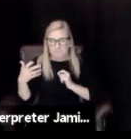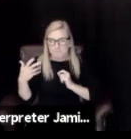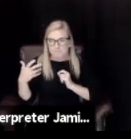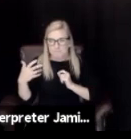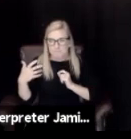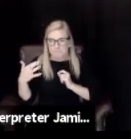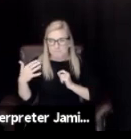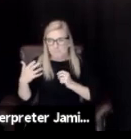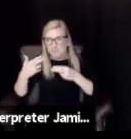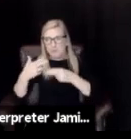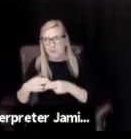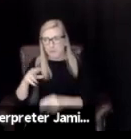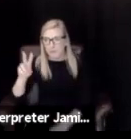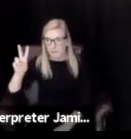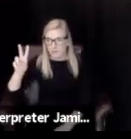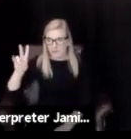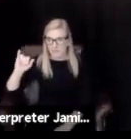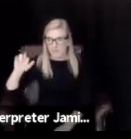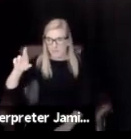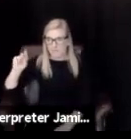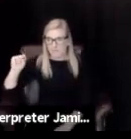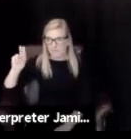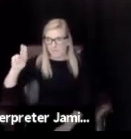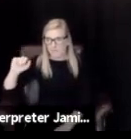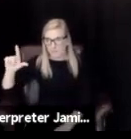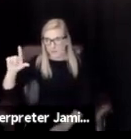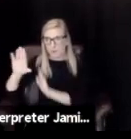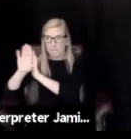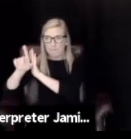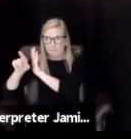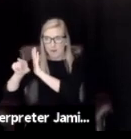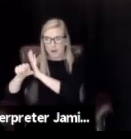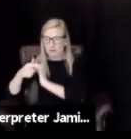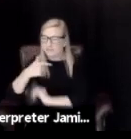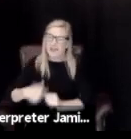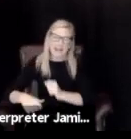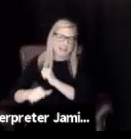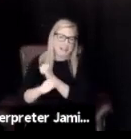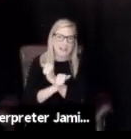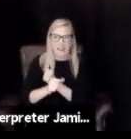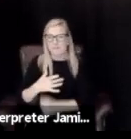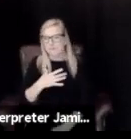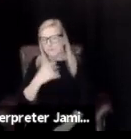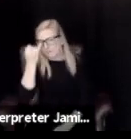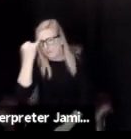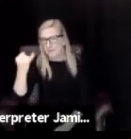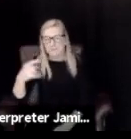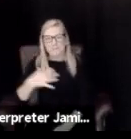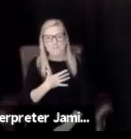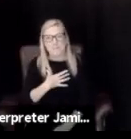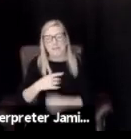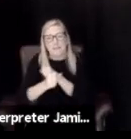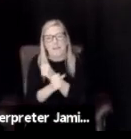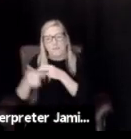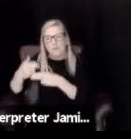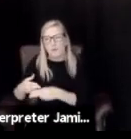they're called virtual backgrounds. And I love the idea. When I saw it, I said, oh, I love that Bowls Move background. But then